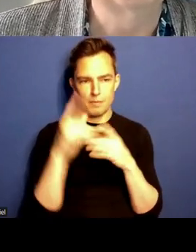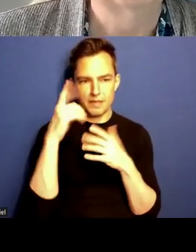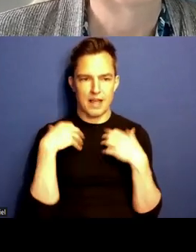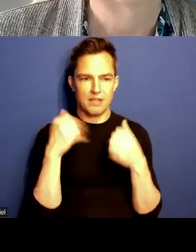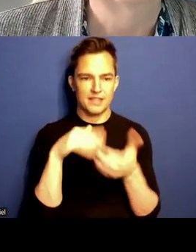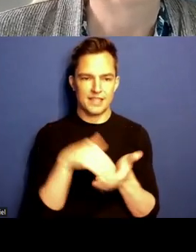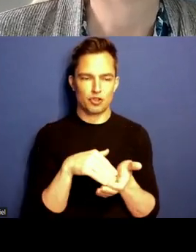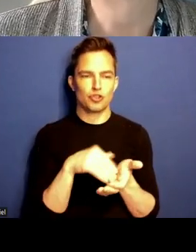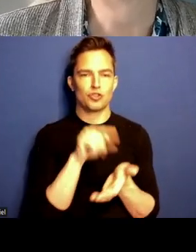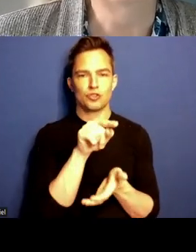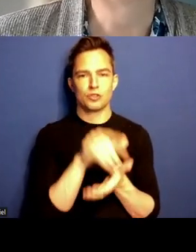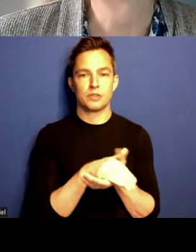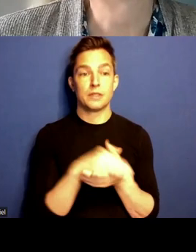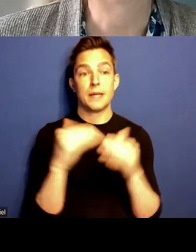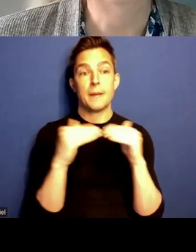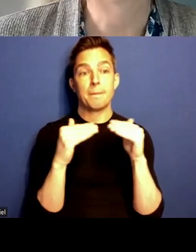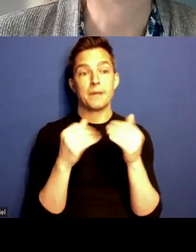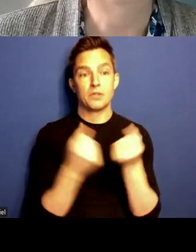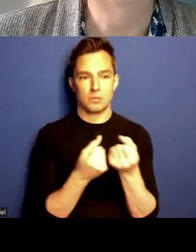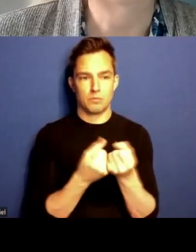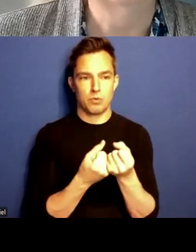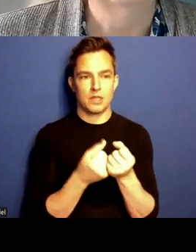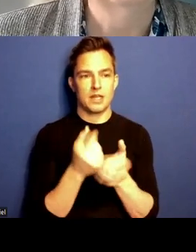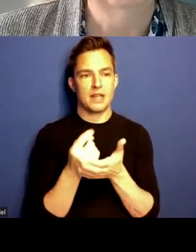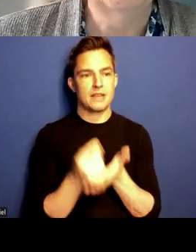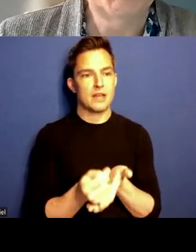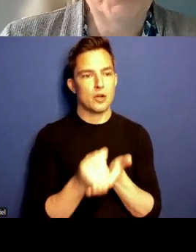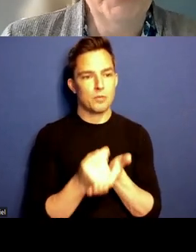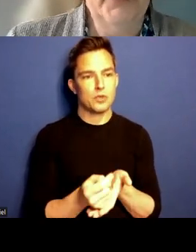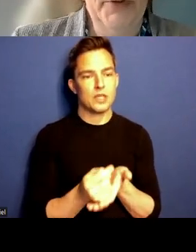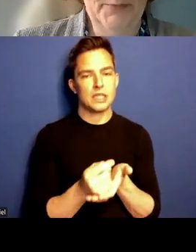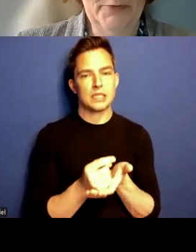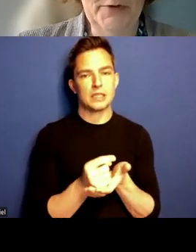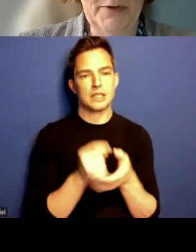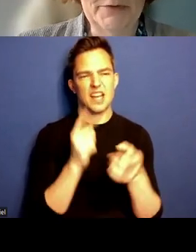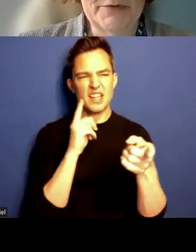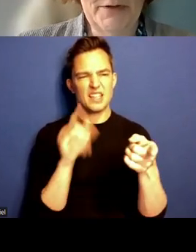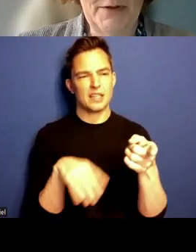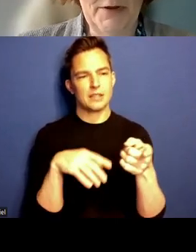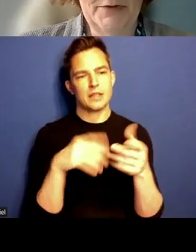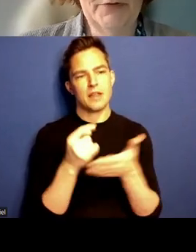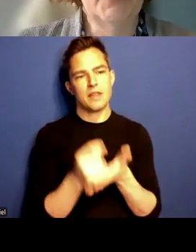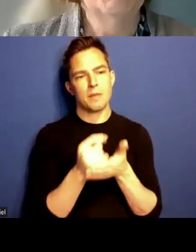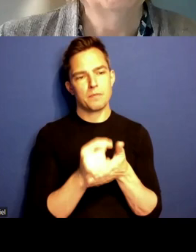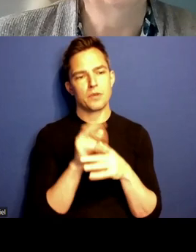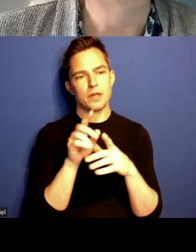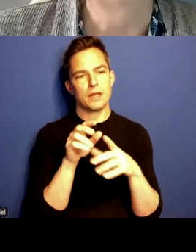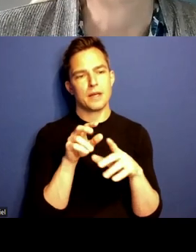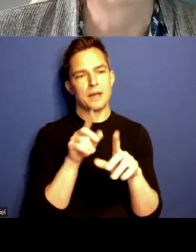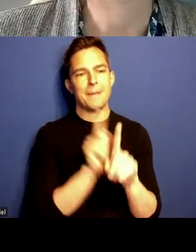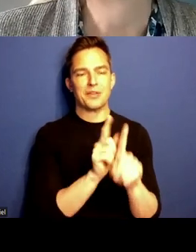centers. Peer supports and therapeutic, I think that should be therapeutic mentoring, not monitoring.